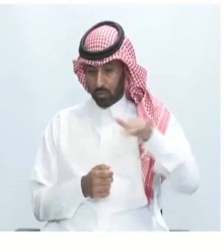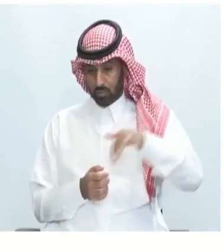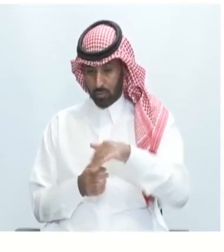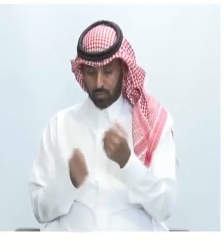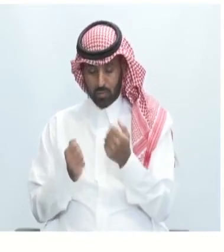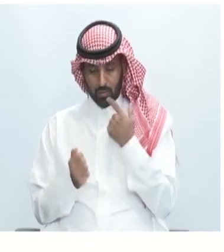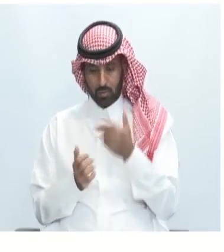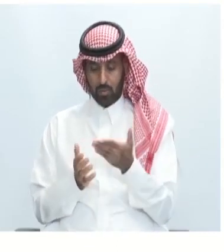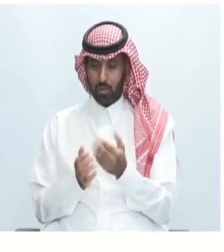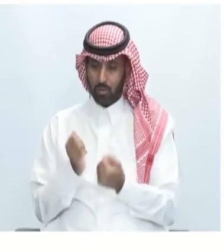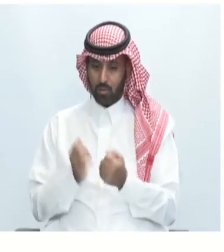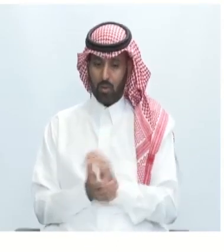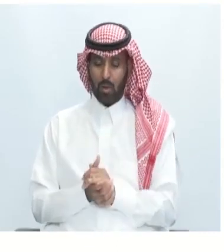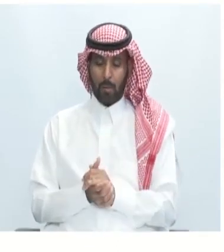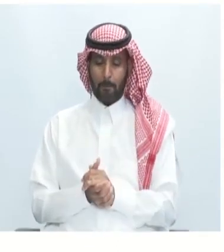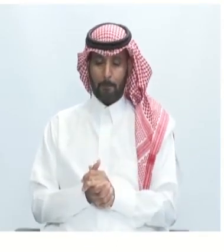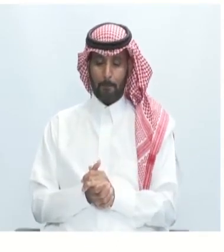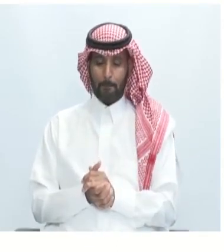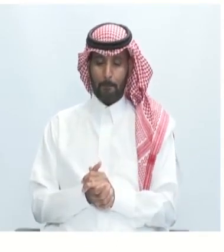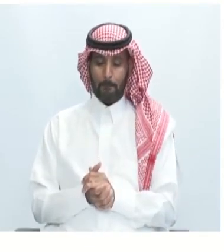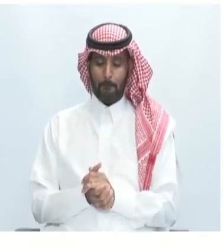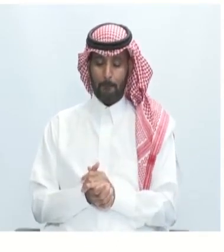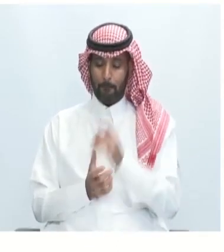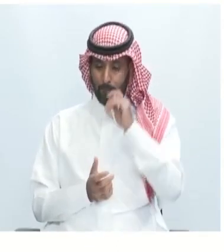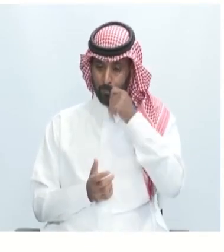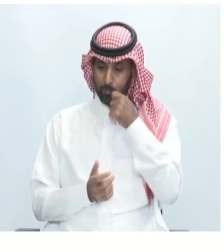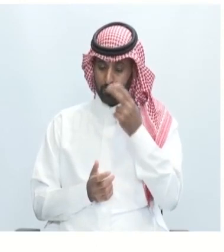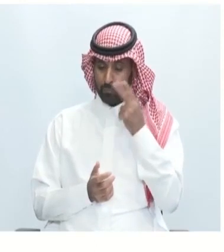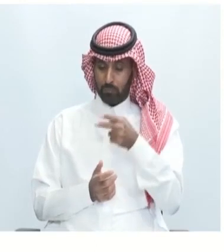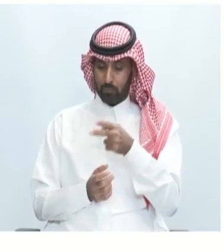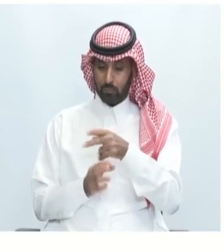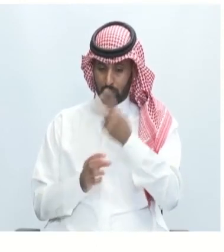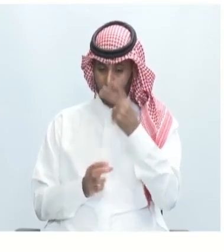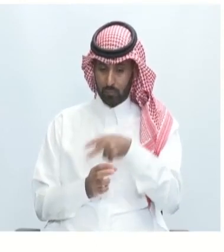So, yes, some businessmen